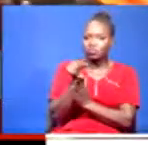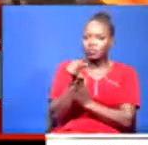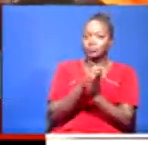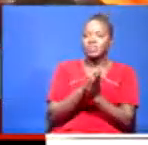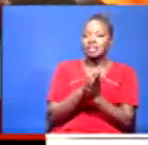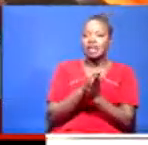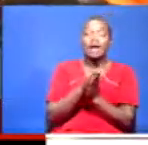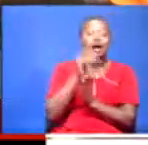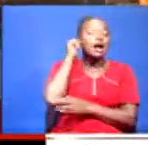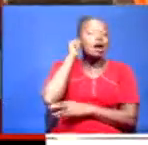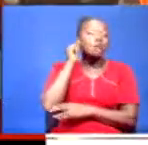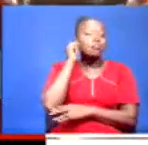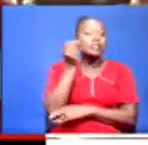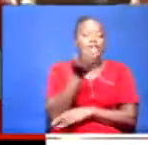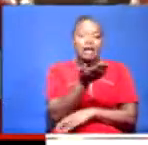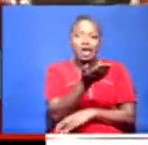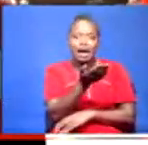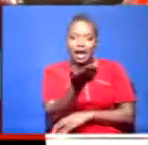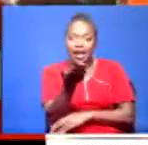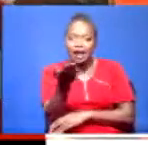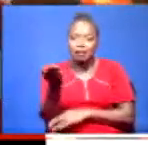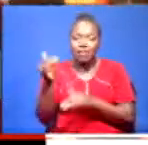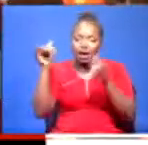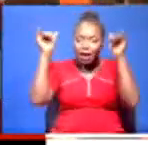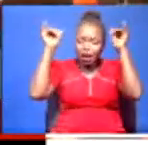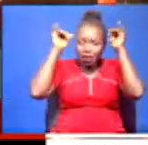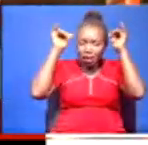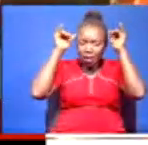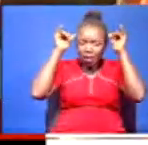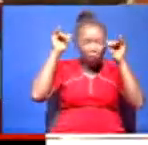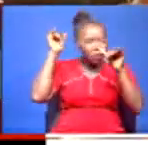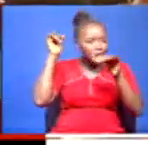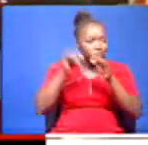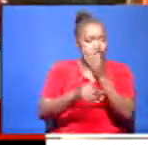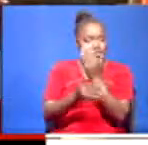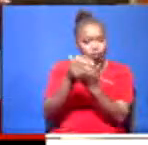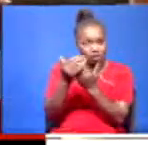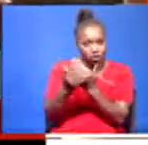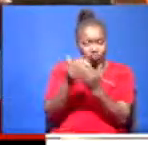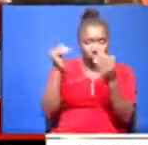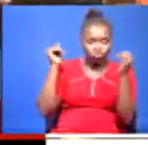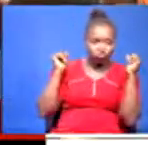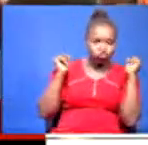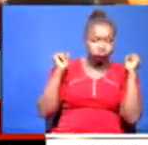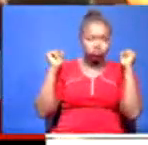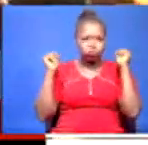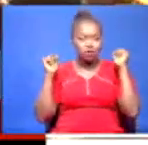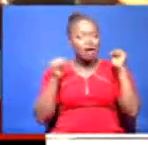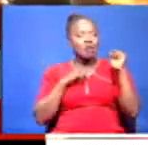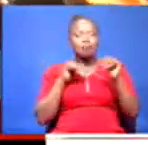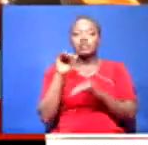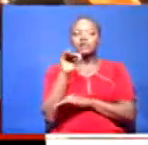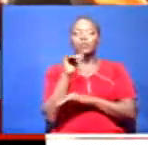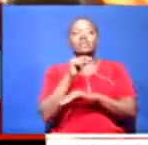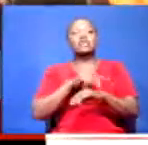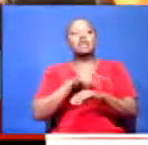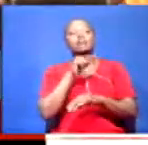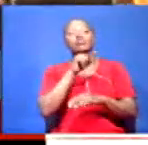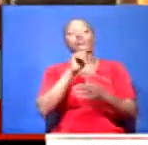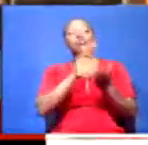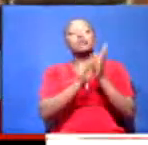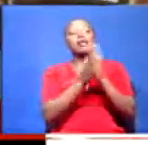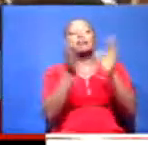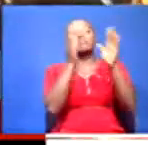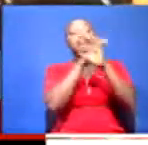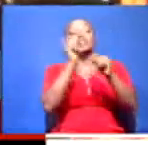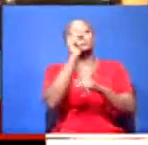ni watu ambaye ni wafugaji wa ng'ombe. Ile jambo ambaye mimi ningeomba ni kwamba wakati utachukua kiti kama president